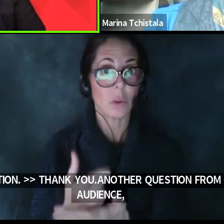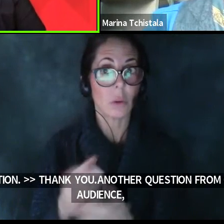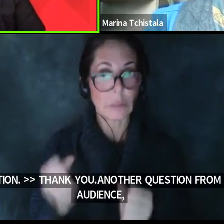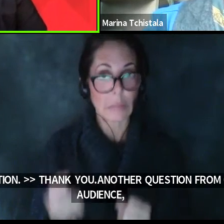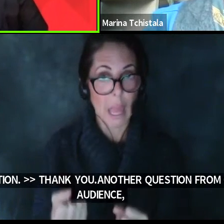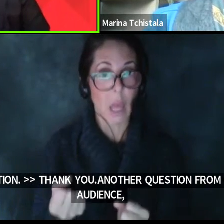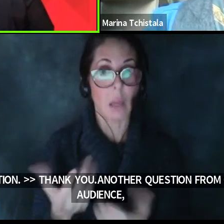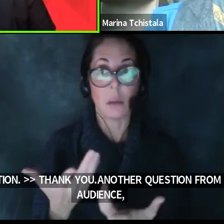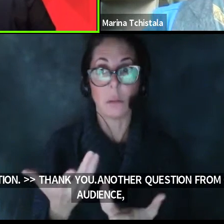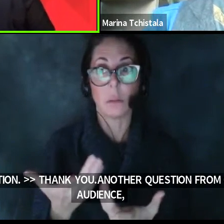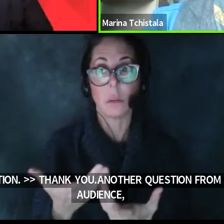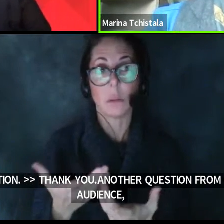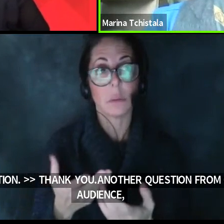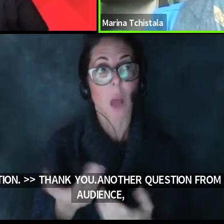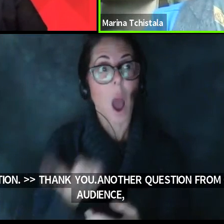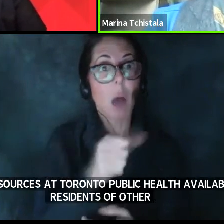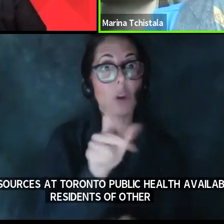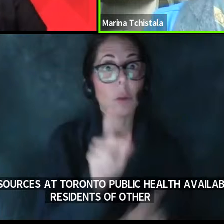regions?